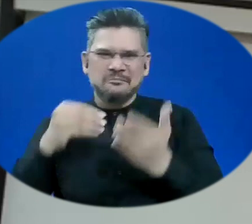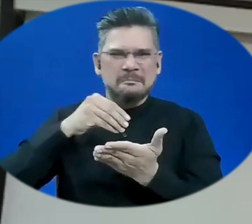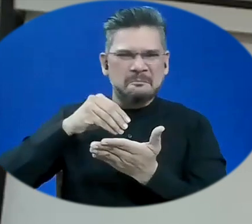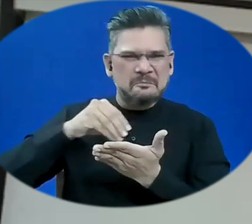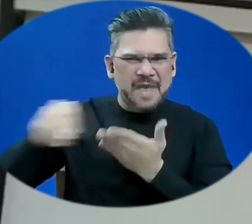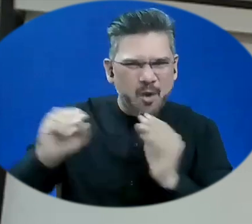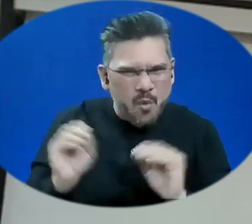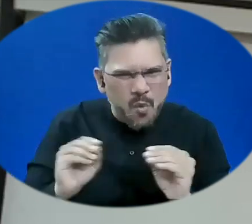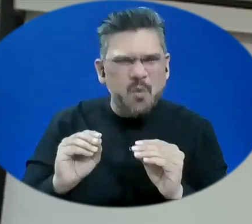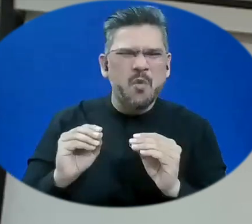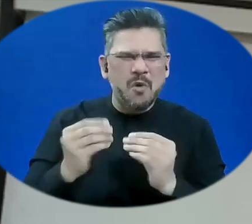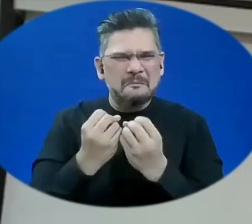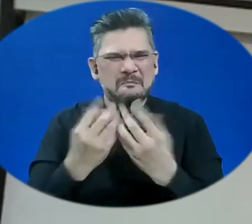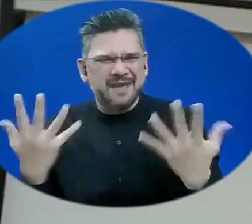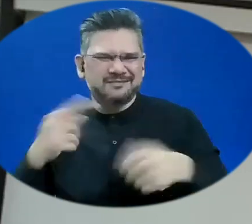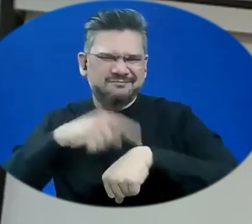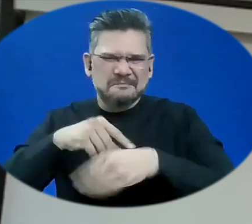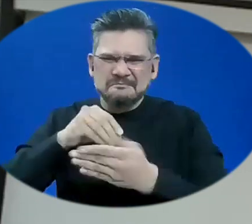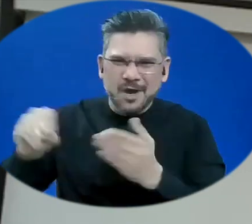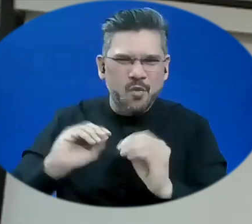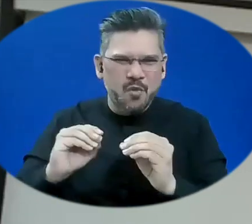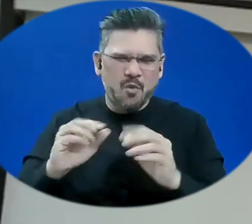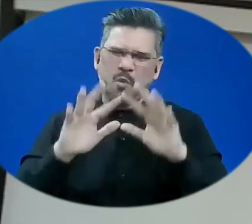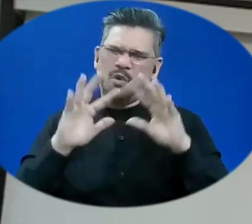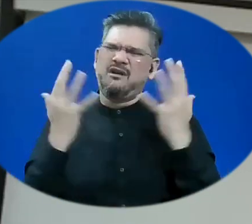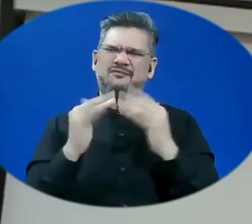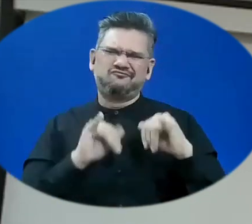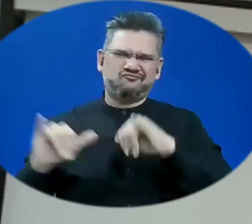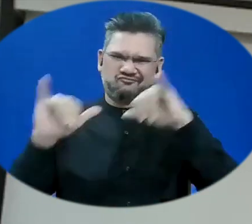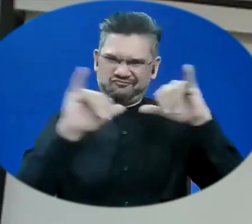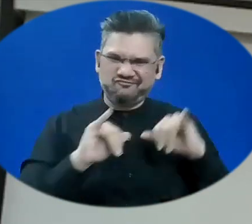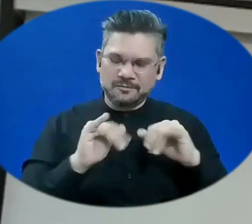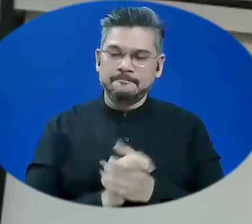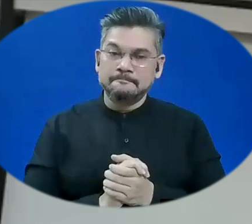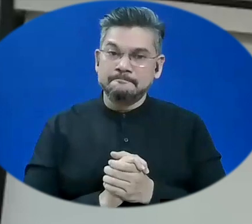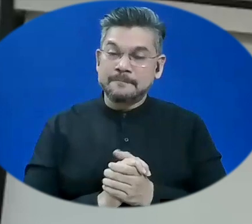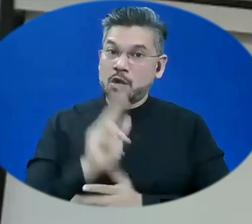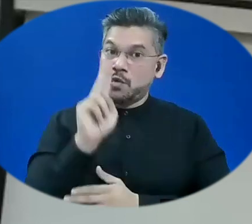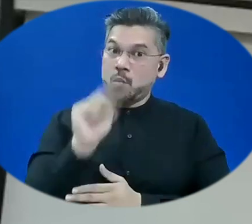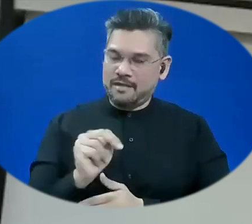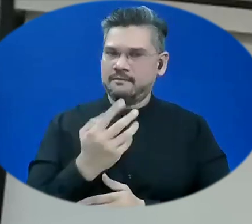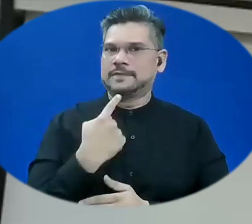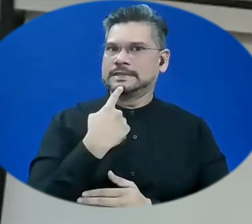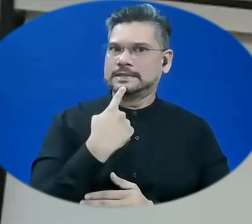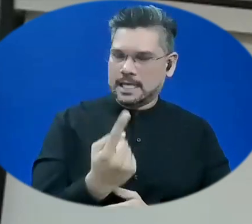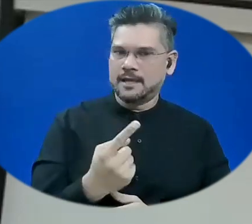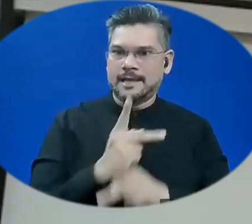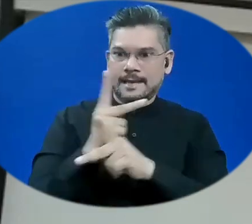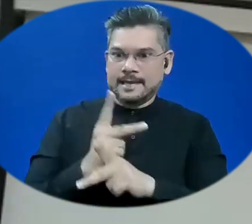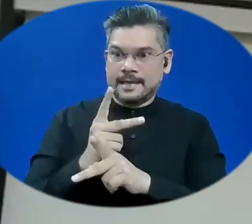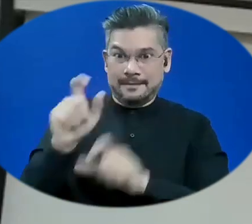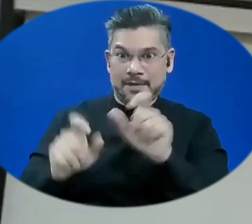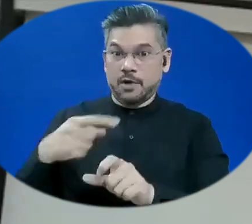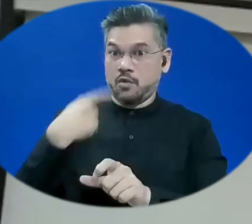globally. Although the UN resolution broadly defines care workers as those caring for children, for